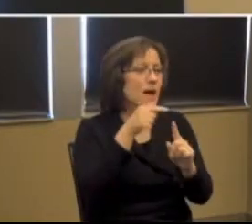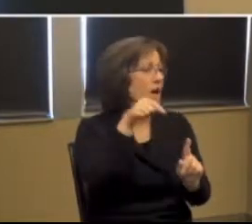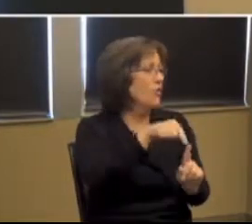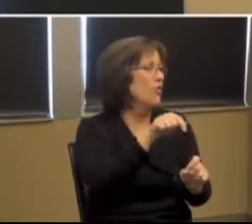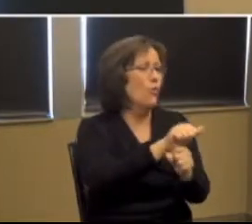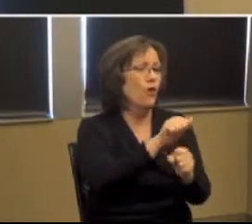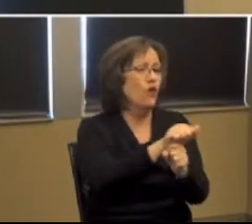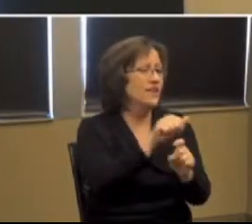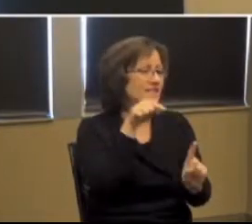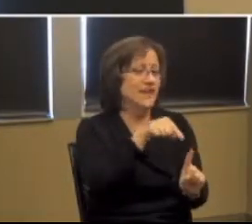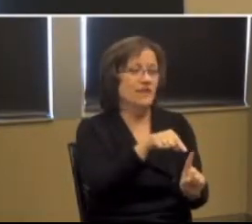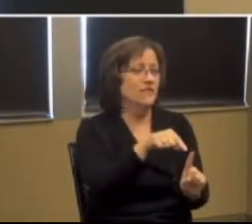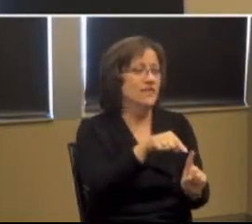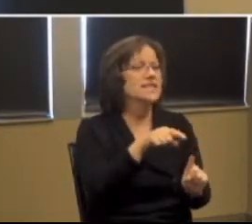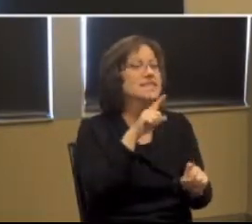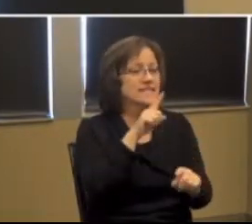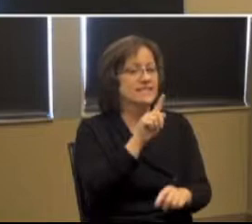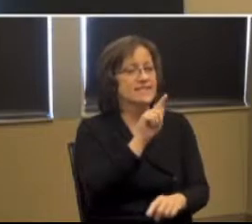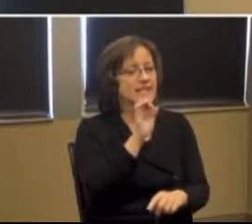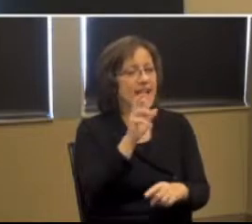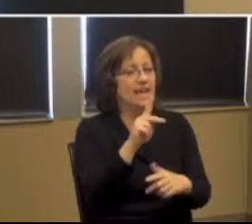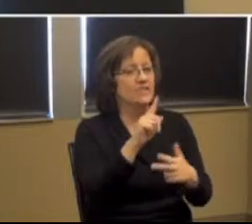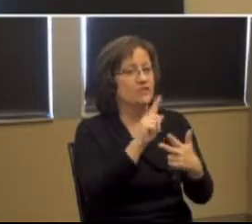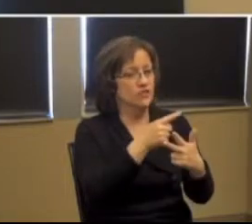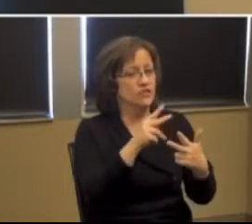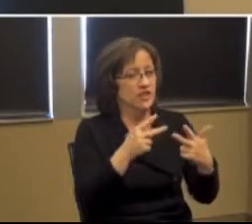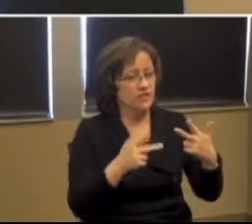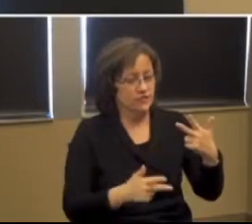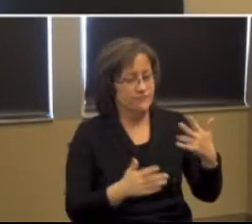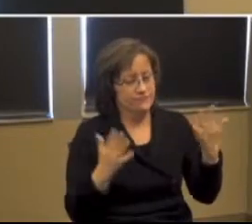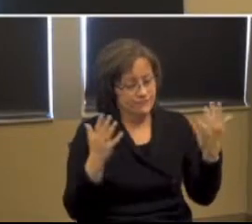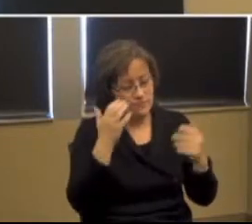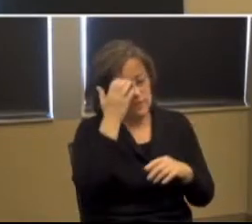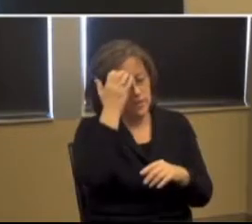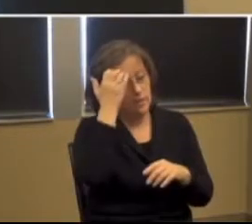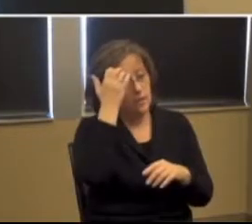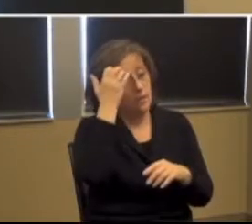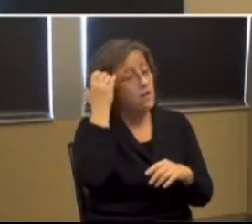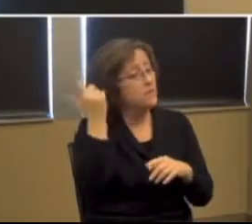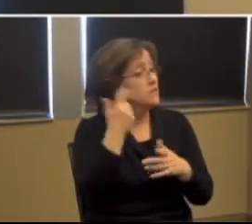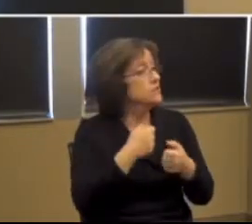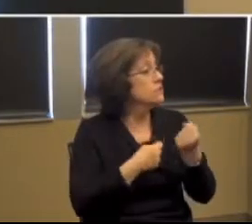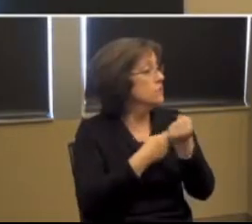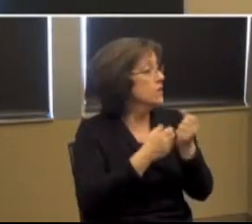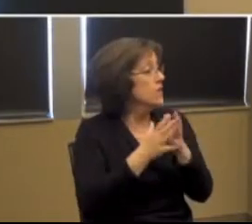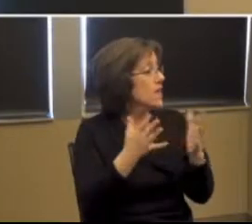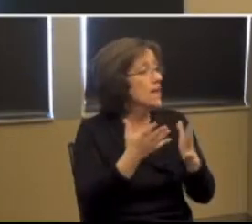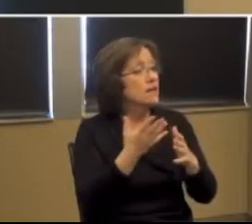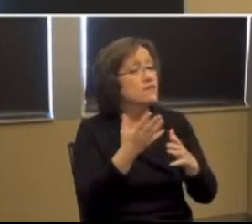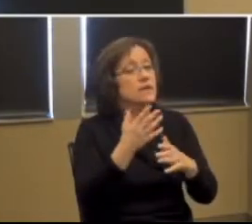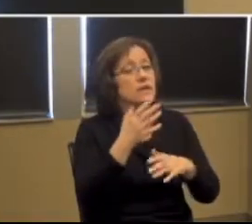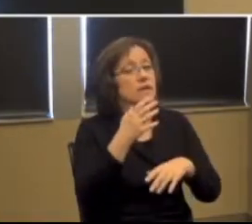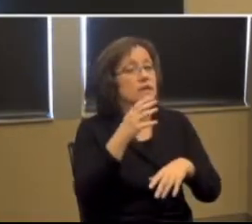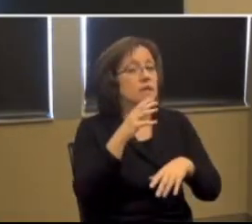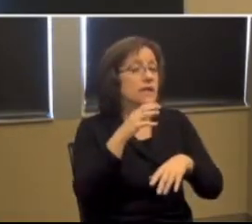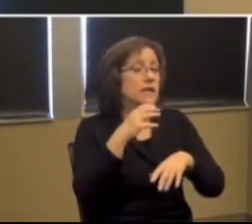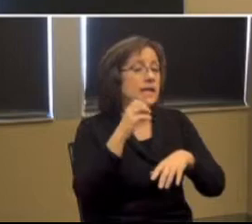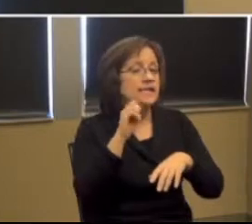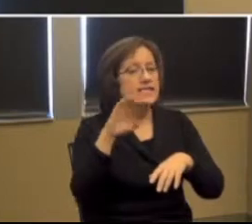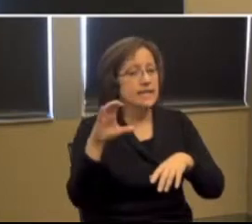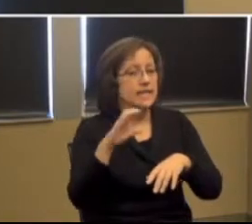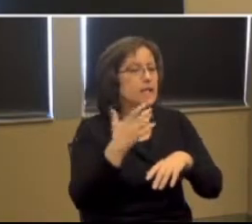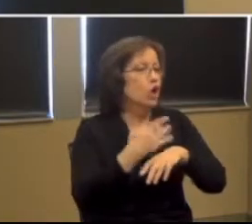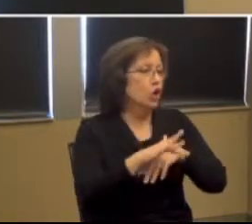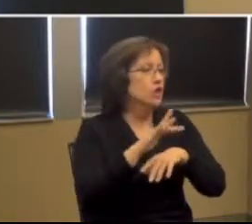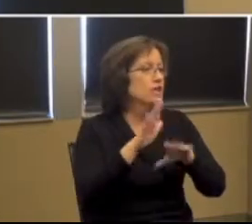work. Oh, and this is really important because this is for a classroom that supported a lot of early childhood kids. And so one of the really